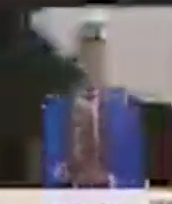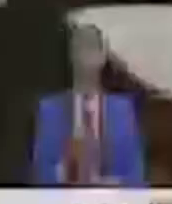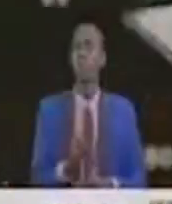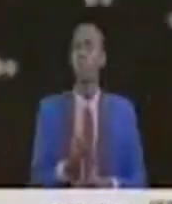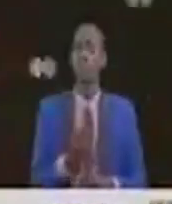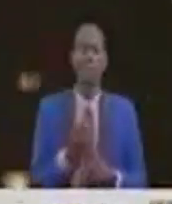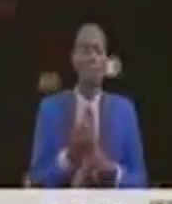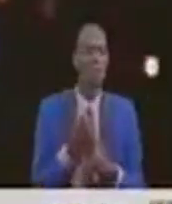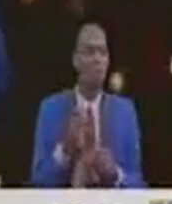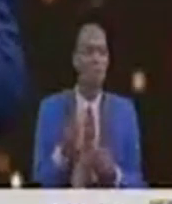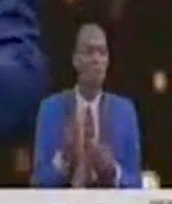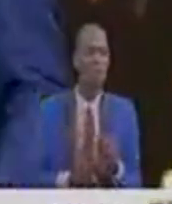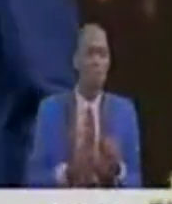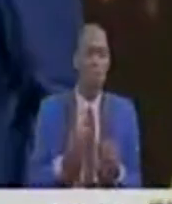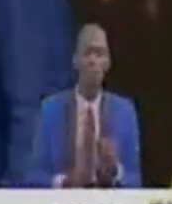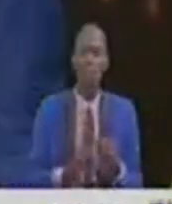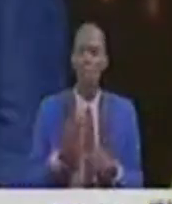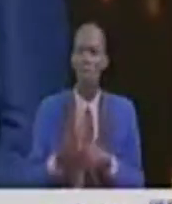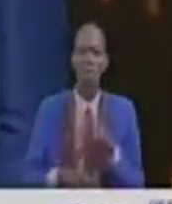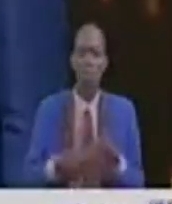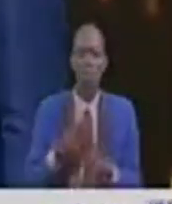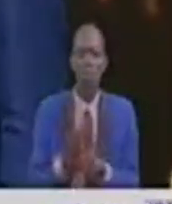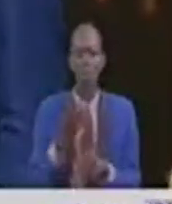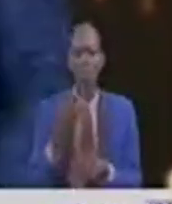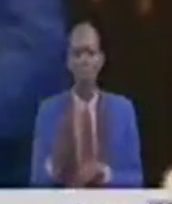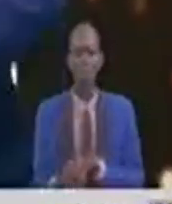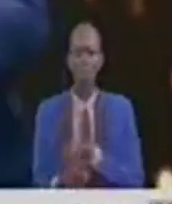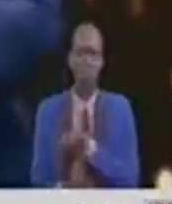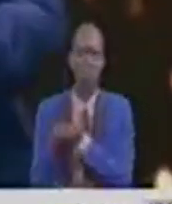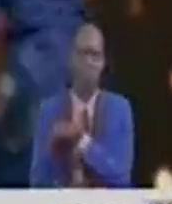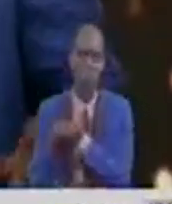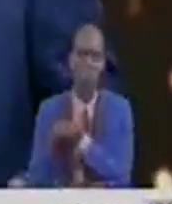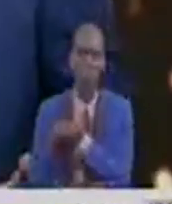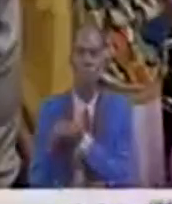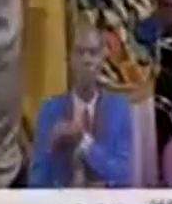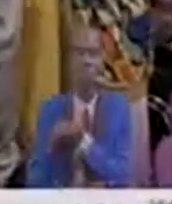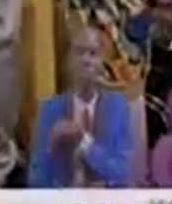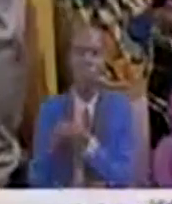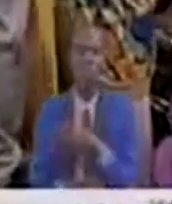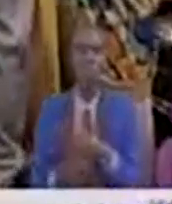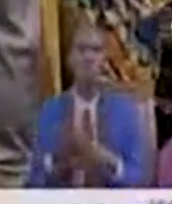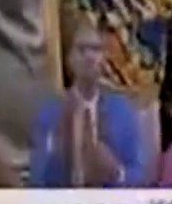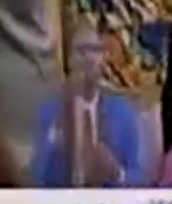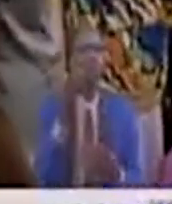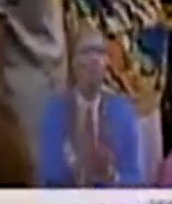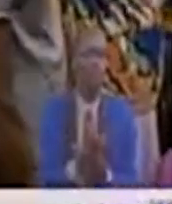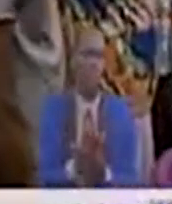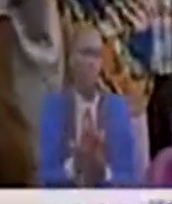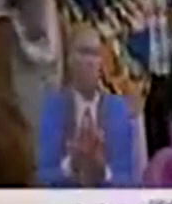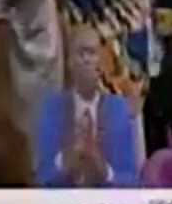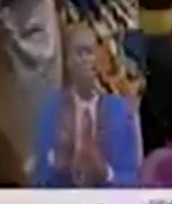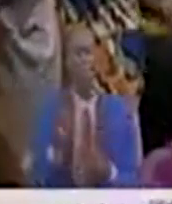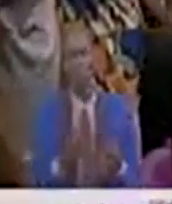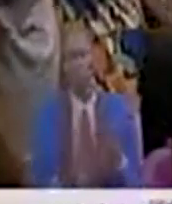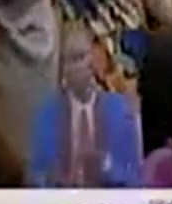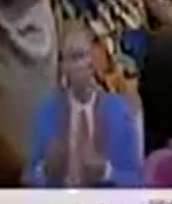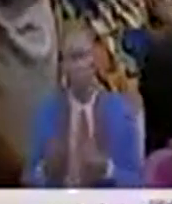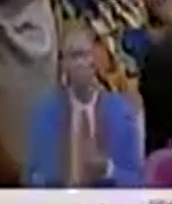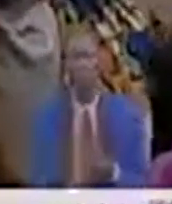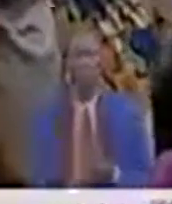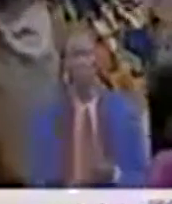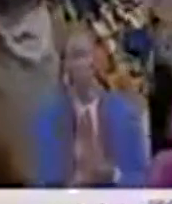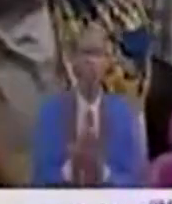from every form of temptation. Stop saying and stop giving